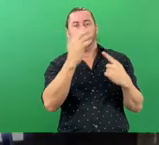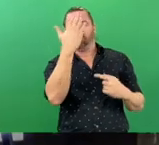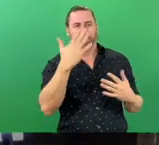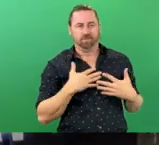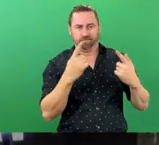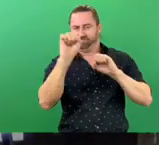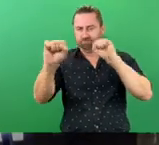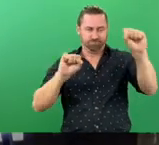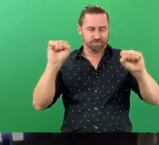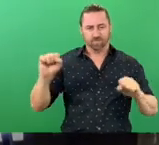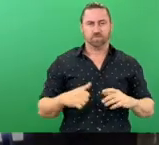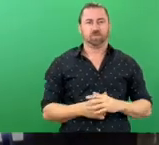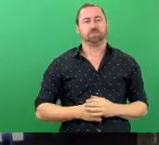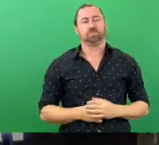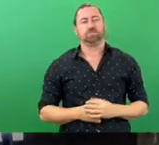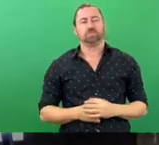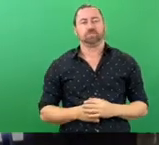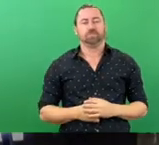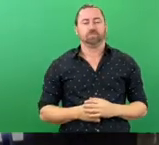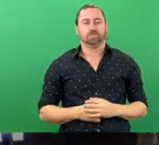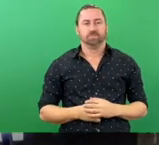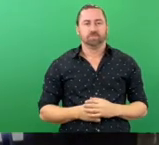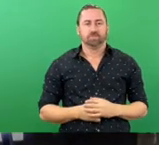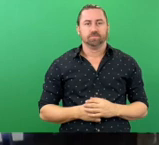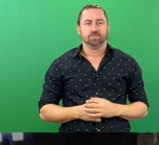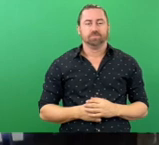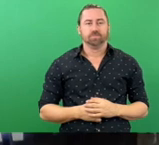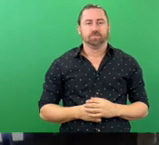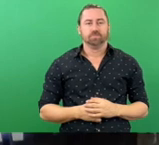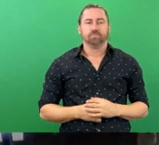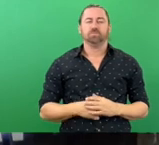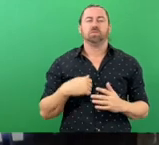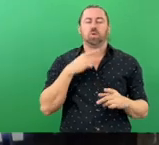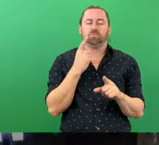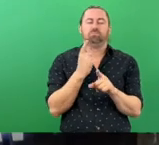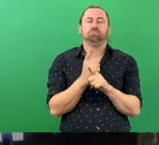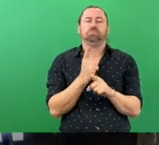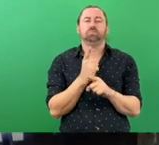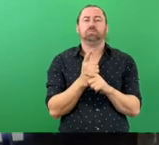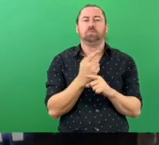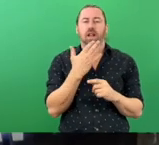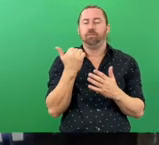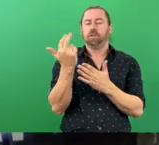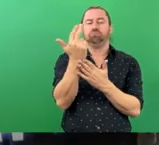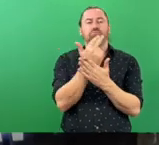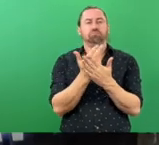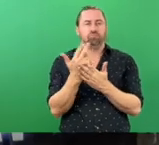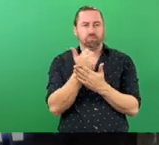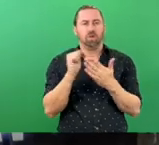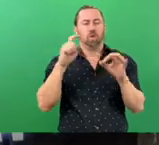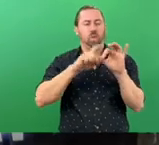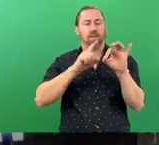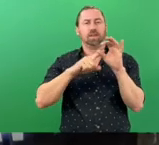you have access to. We are also going to be talking about a really, really nice work from